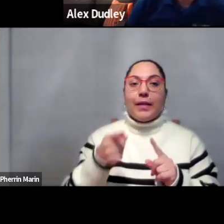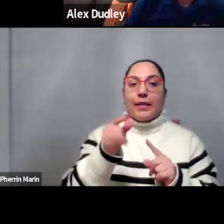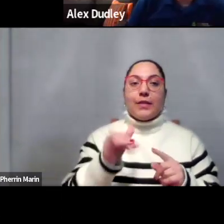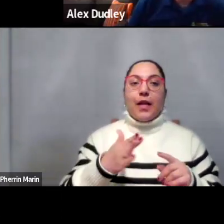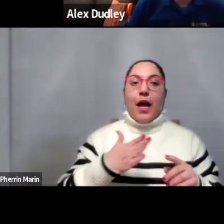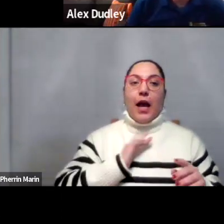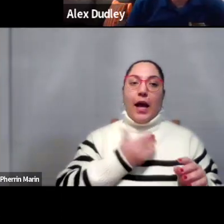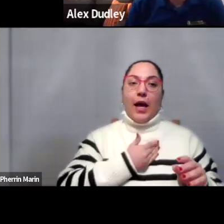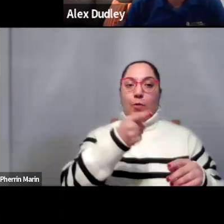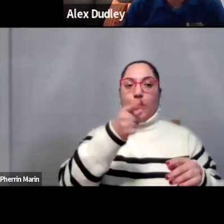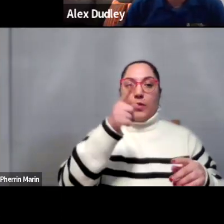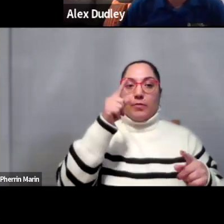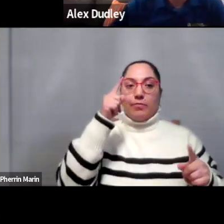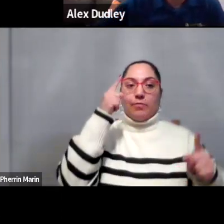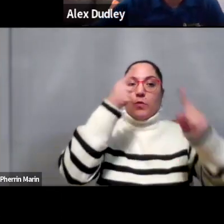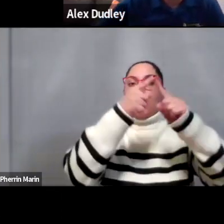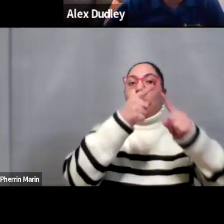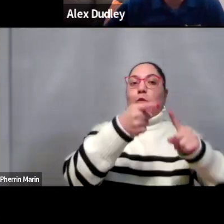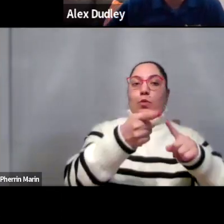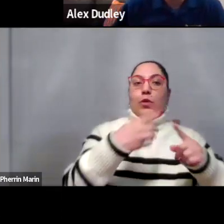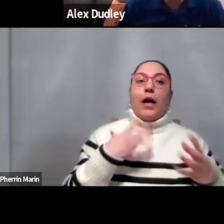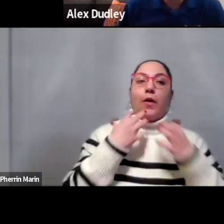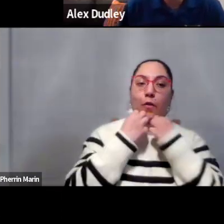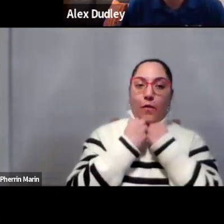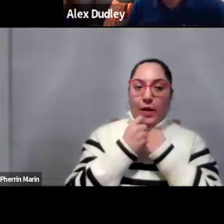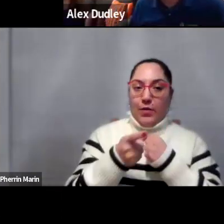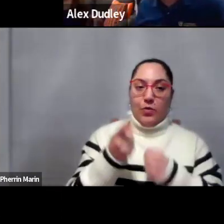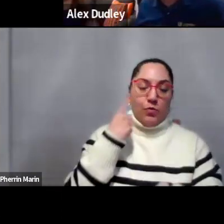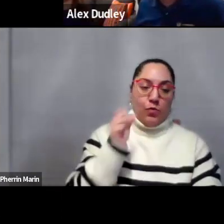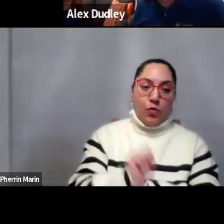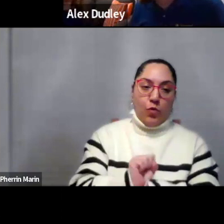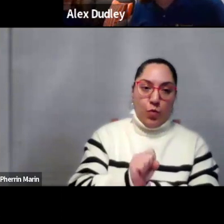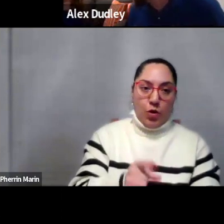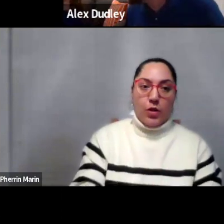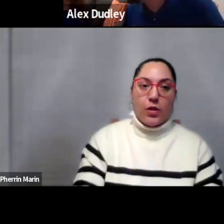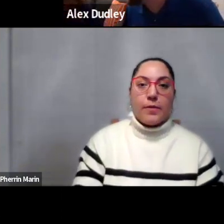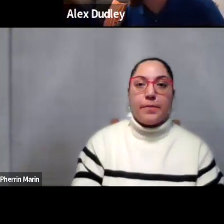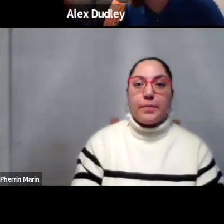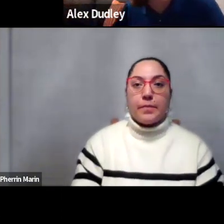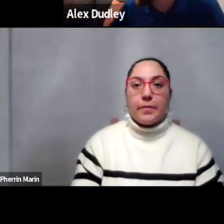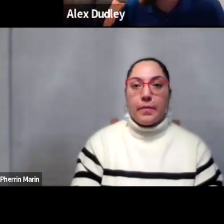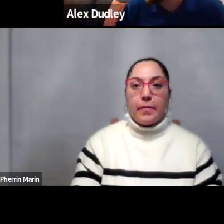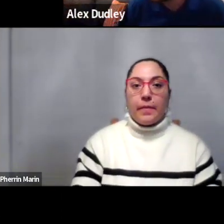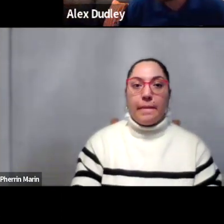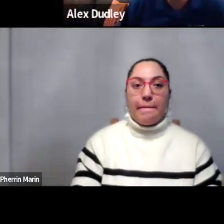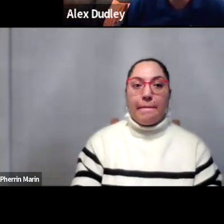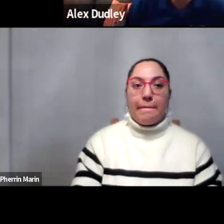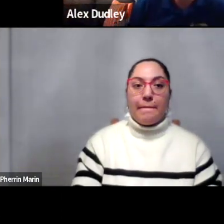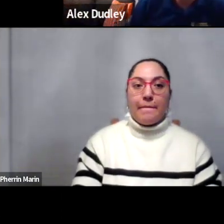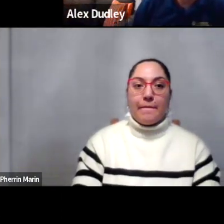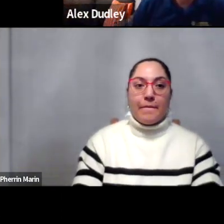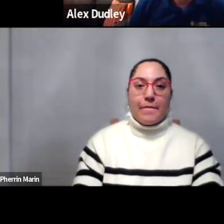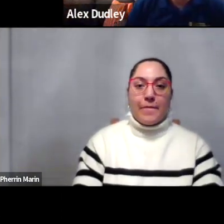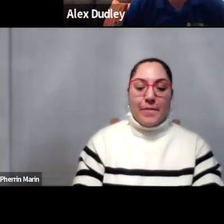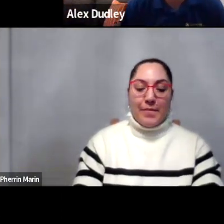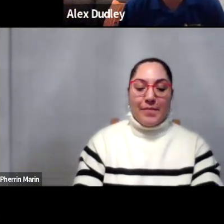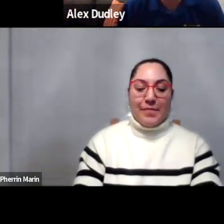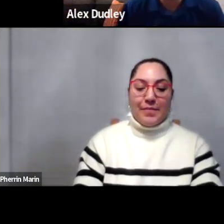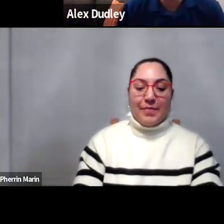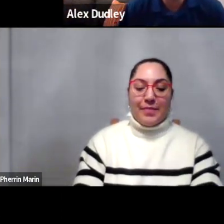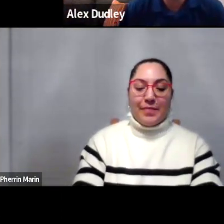do. But we, I can't talk right now, sweetie. You got to go upstairs. Sorry.